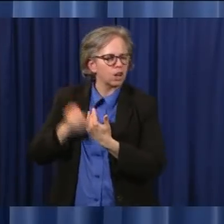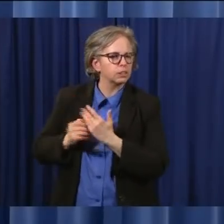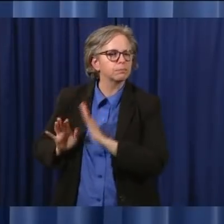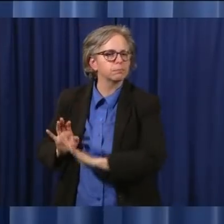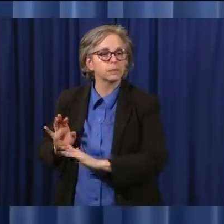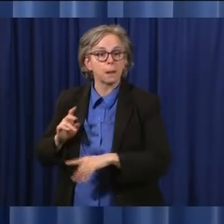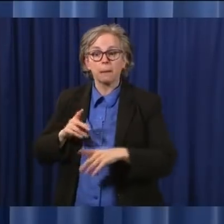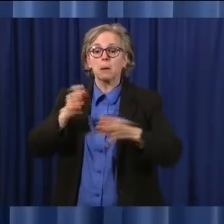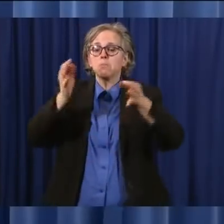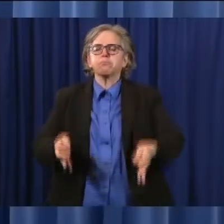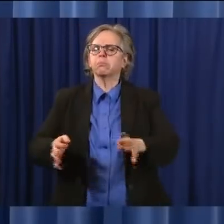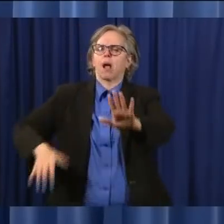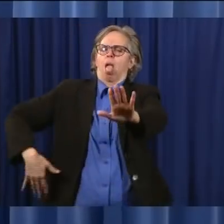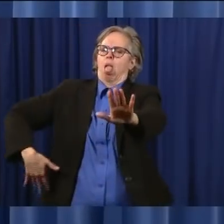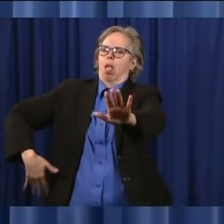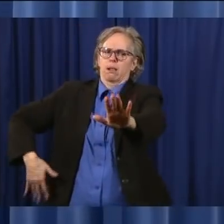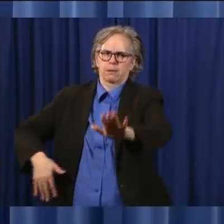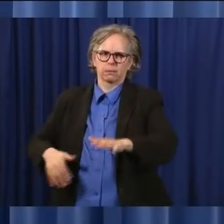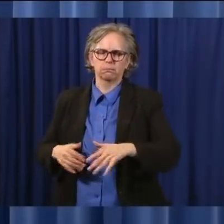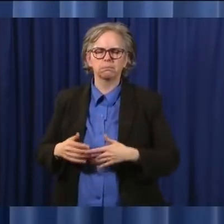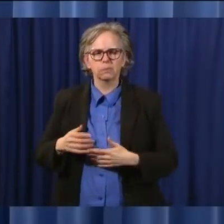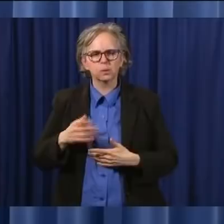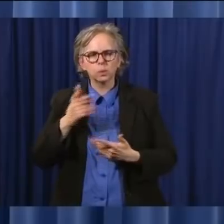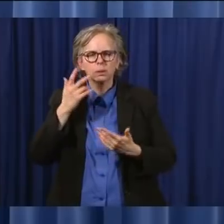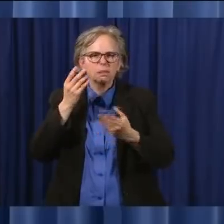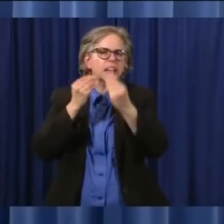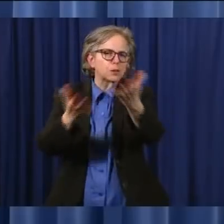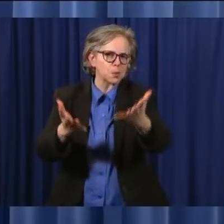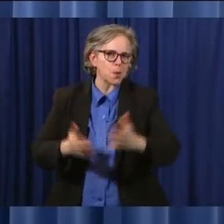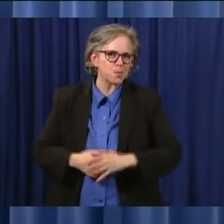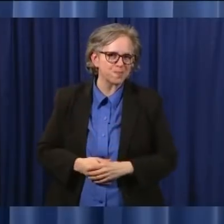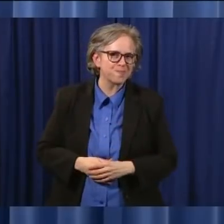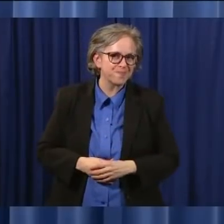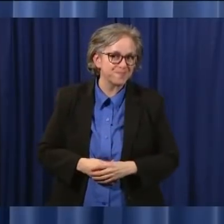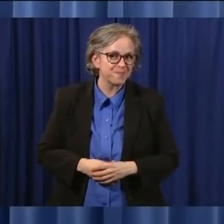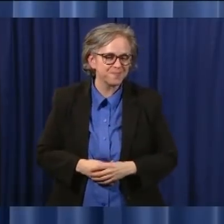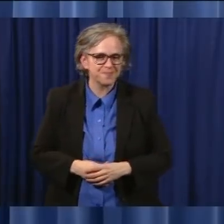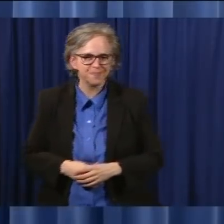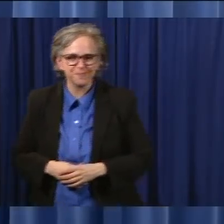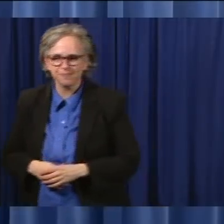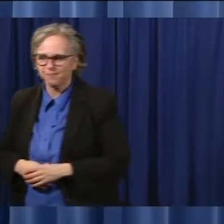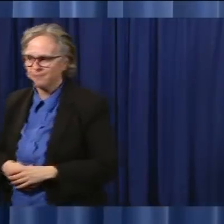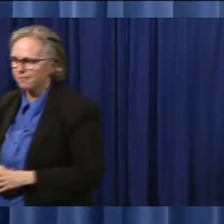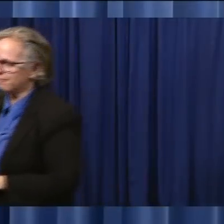we're going to have to see as we move forward. Thank you.